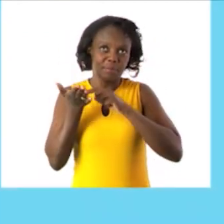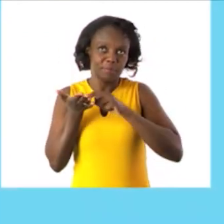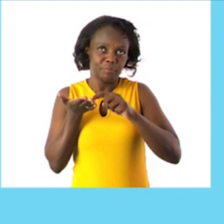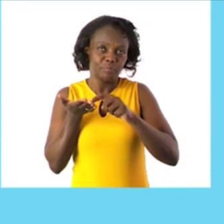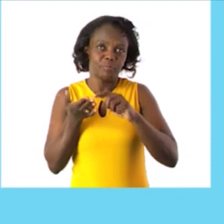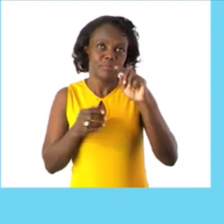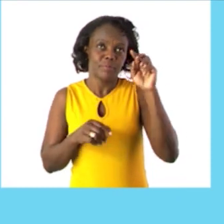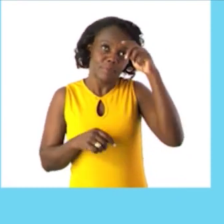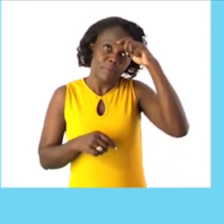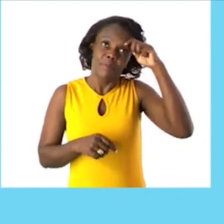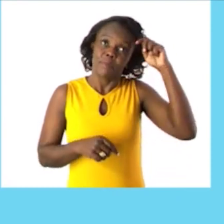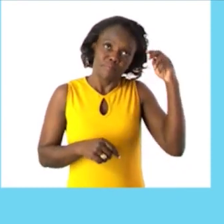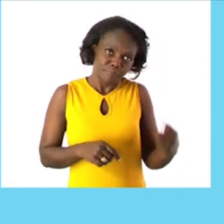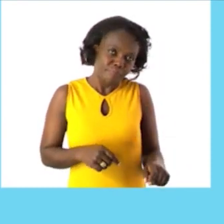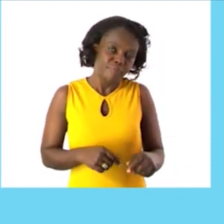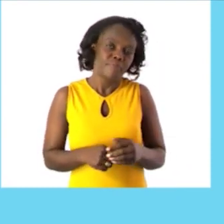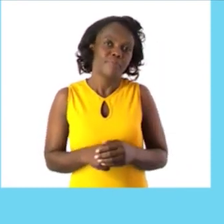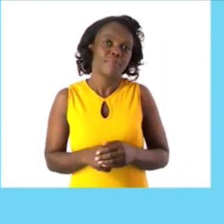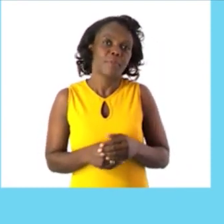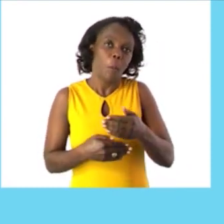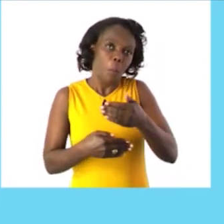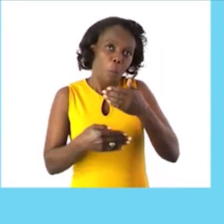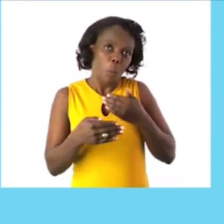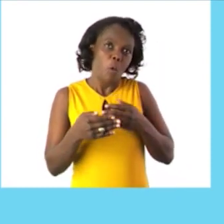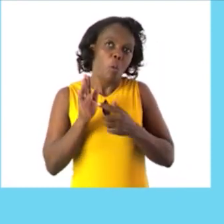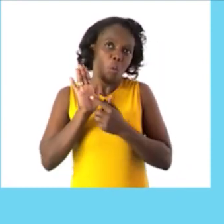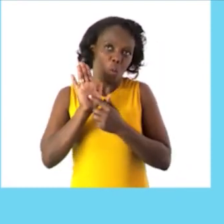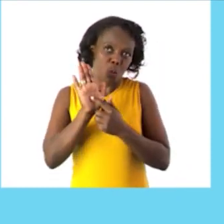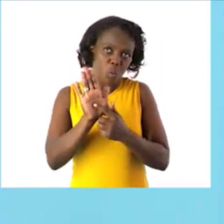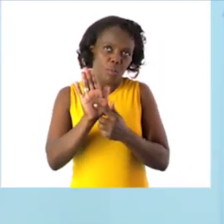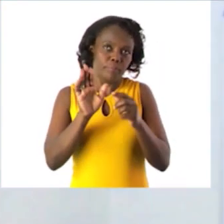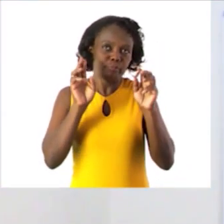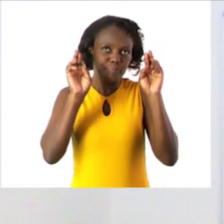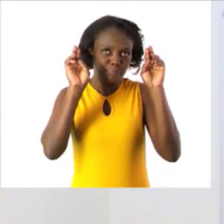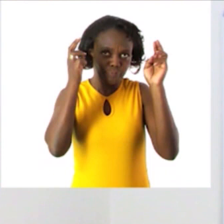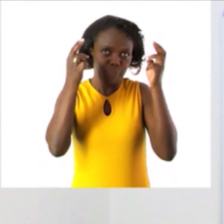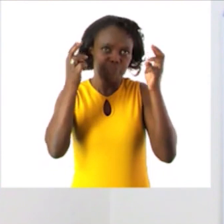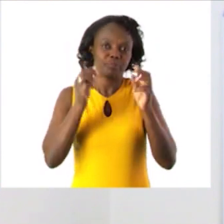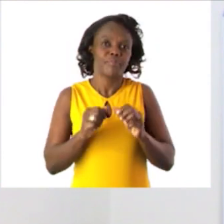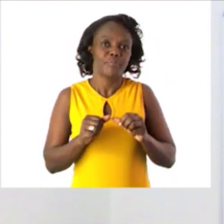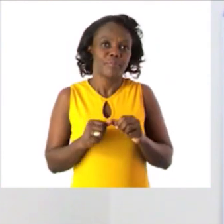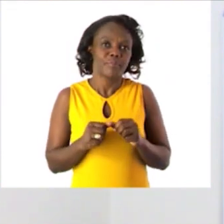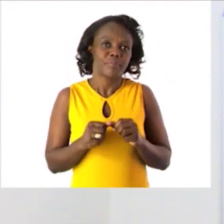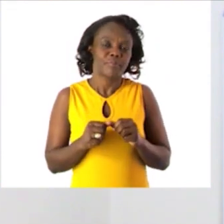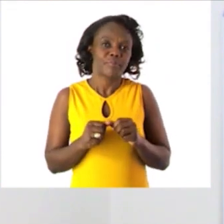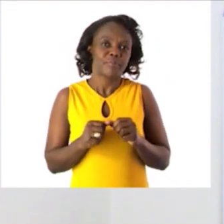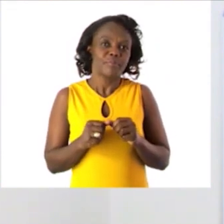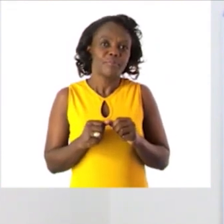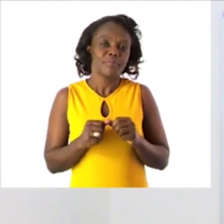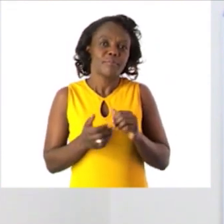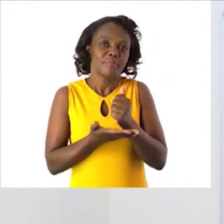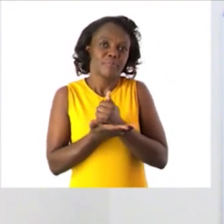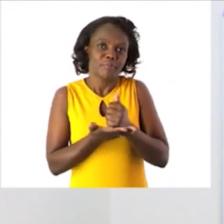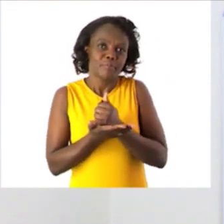summer. Before I introduce our topic for today, we have to sanitize our hands.